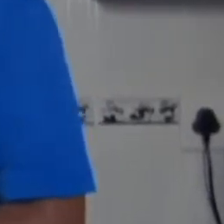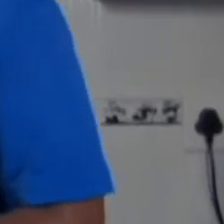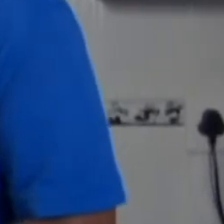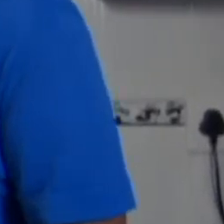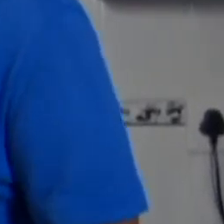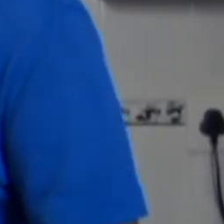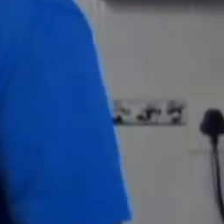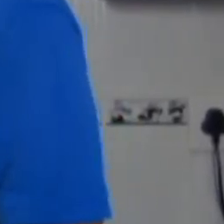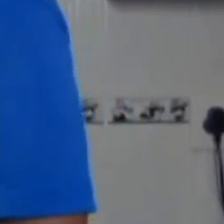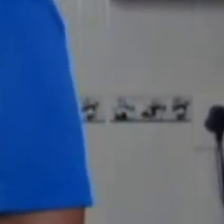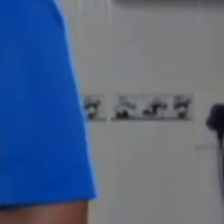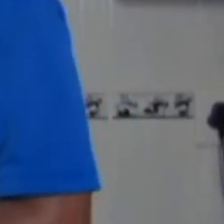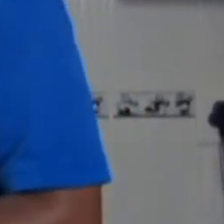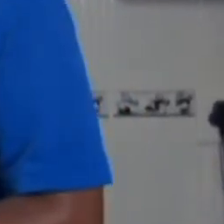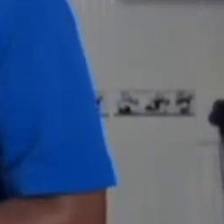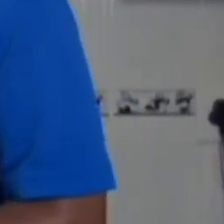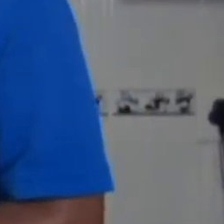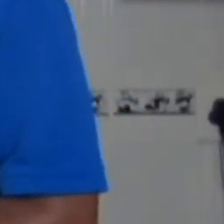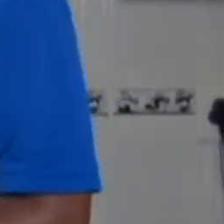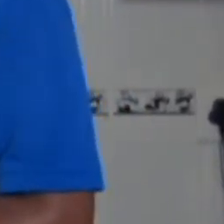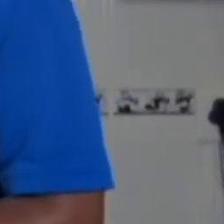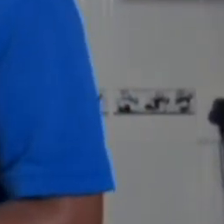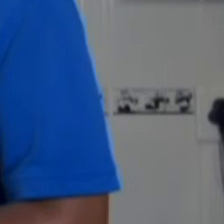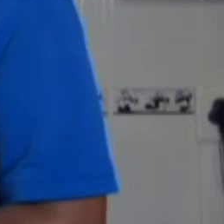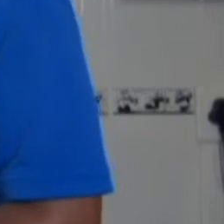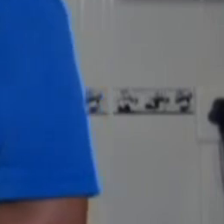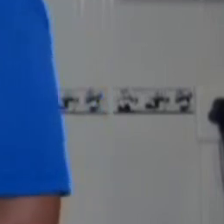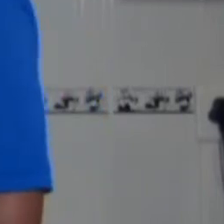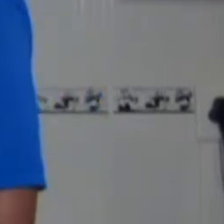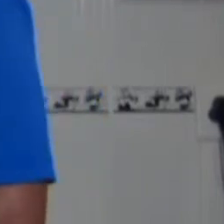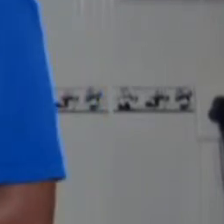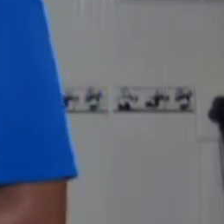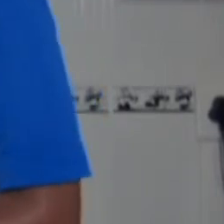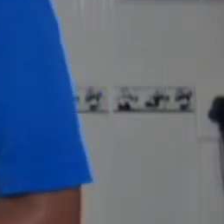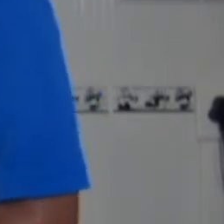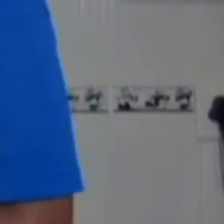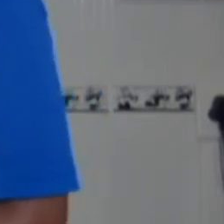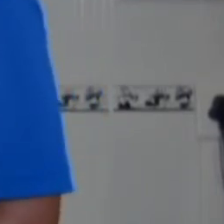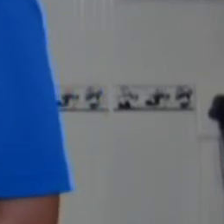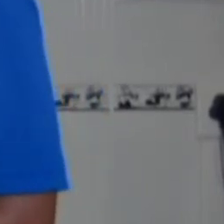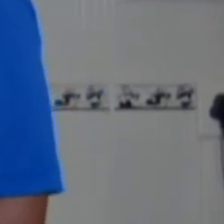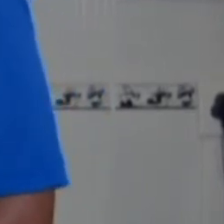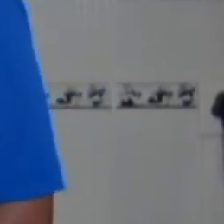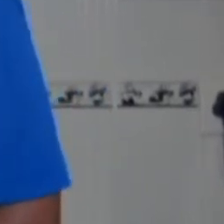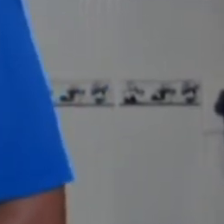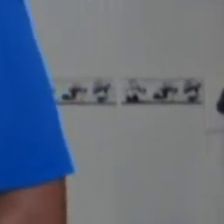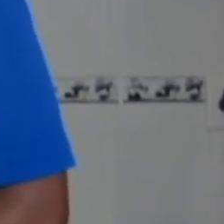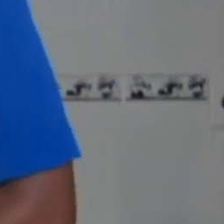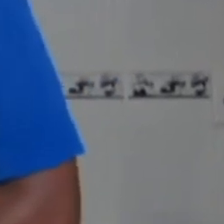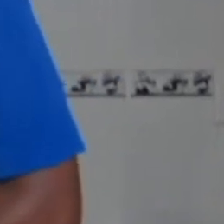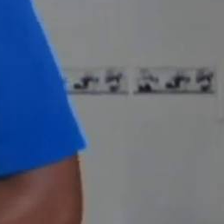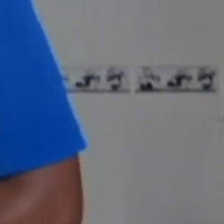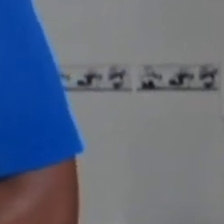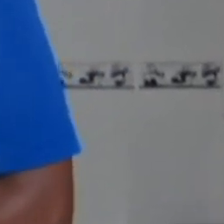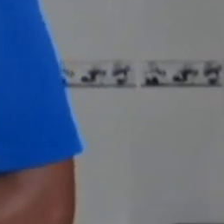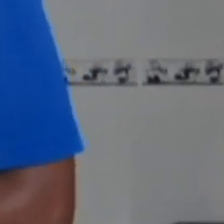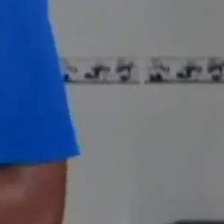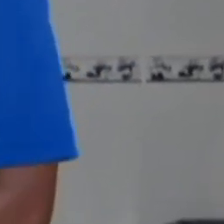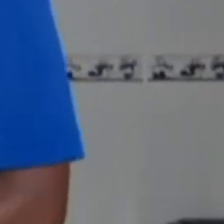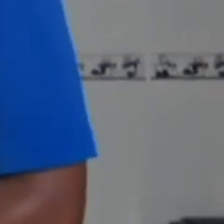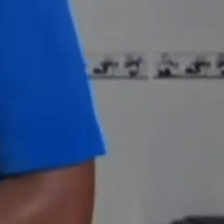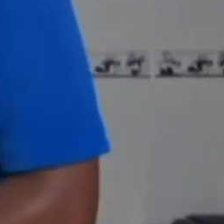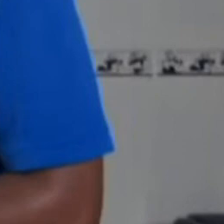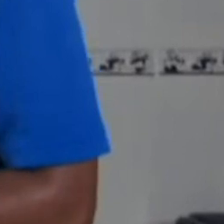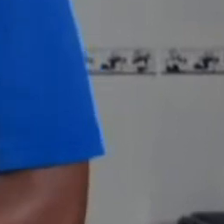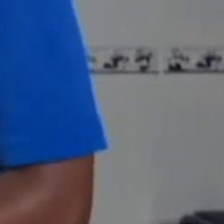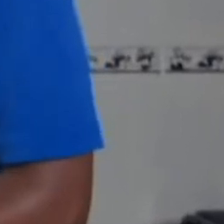Coronavirus COVID-19. Bagcizelela kakhulu ke kuhlendeka kwetandla. Lokhu umcoka ukuthi itandla digezwe. Na ugeza tandla ke